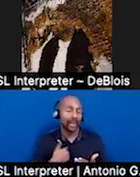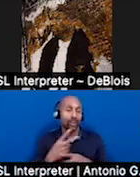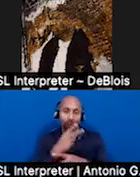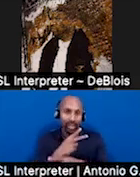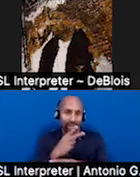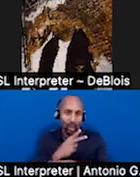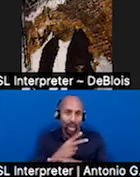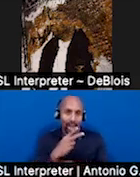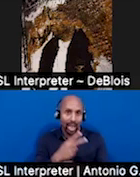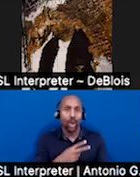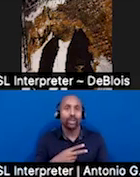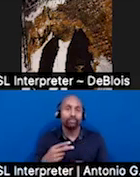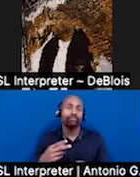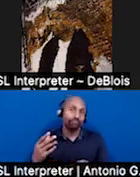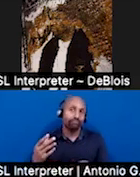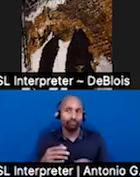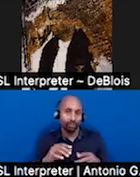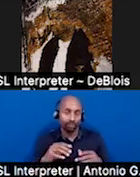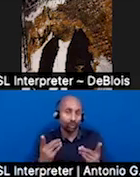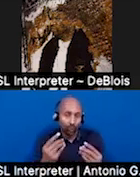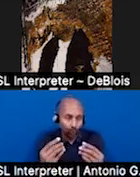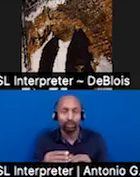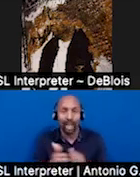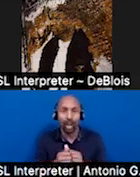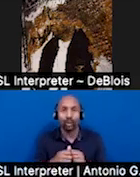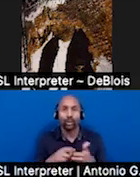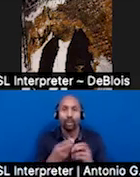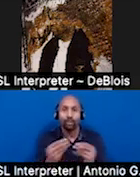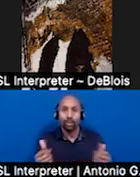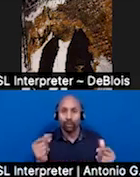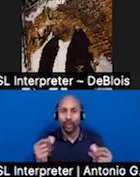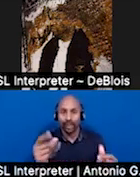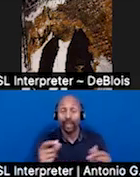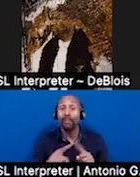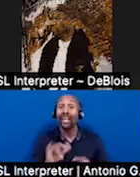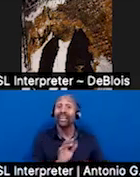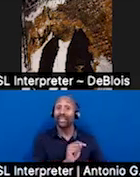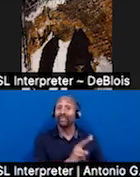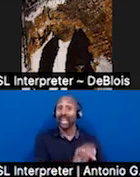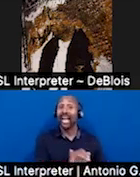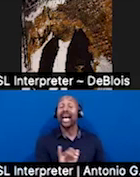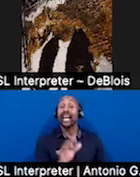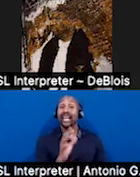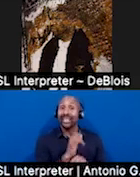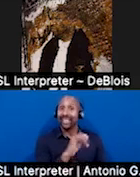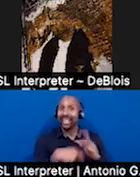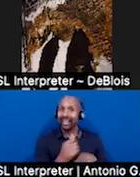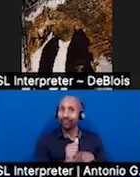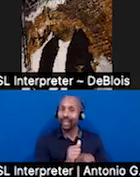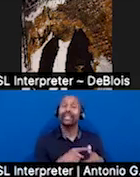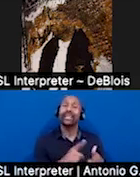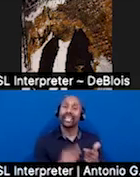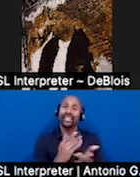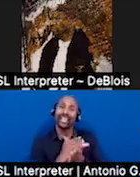on my feet. But if the TBIs also receive that same training, it would make the lessons much smoother and we can kind of collaborate